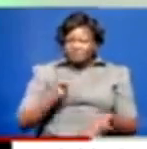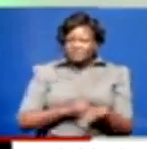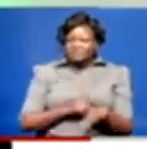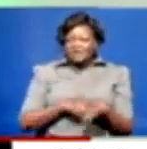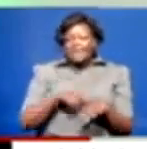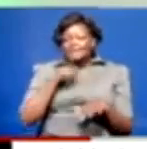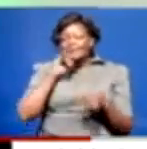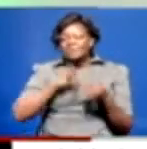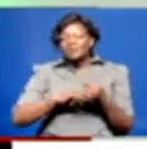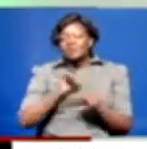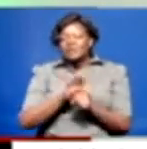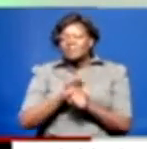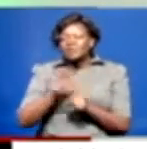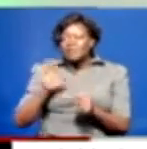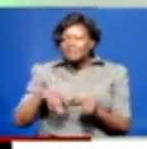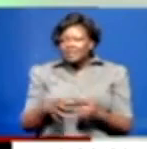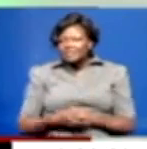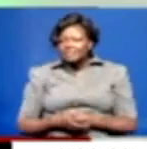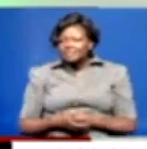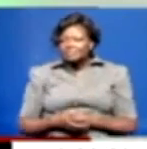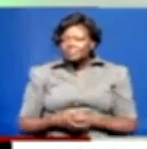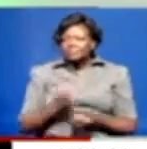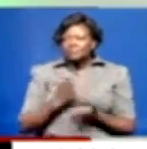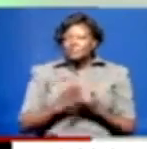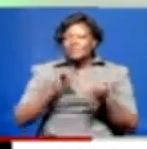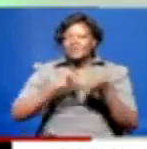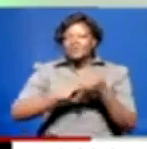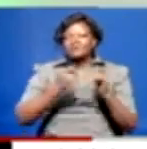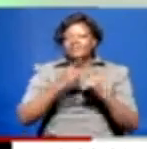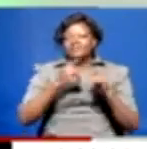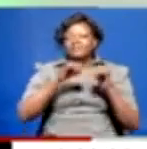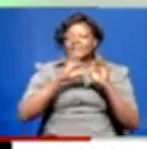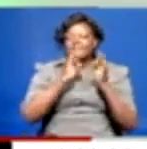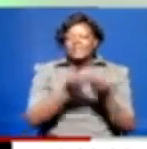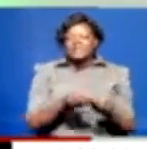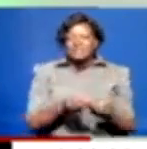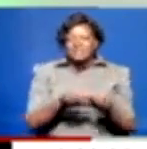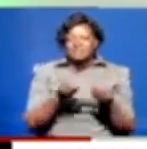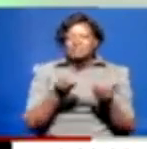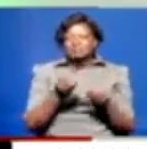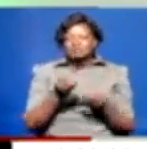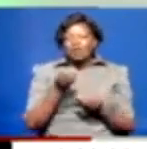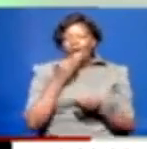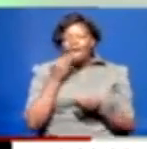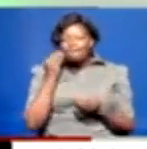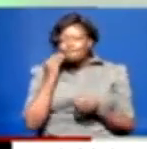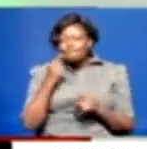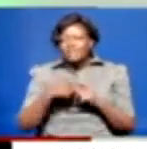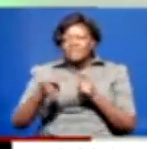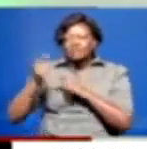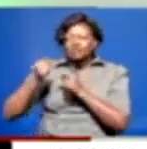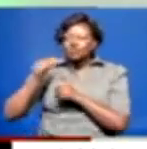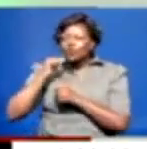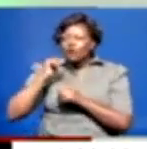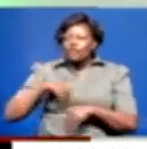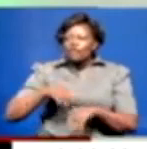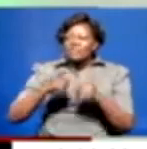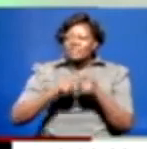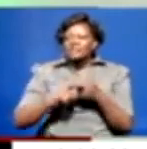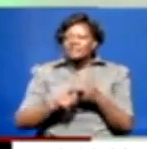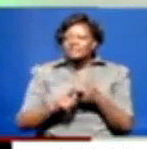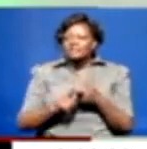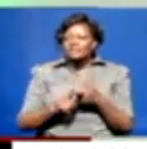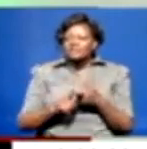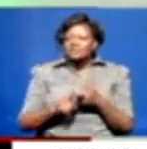are traditionally buried in the first family's homestead. In the event this tradition is not adhered to and a complaint is